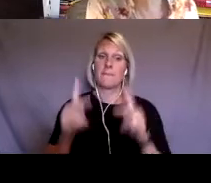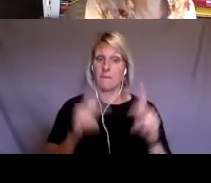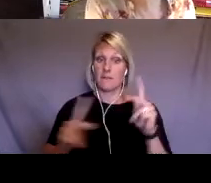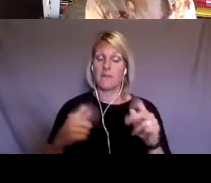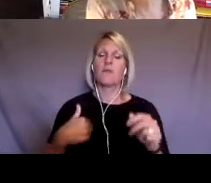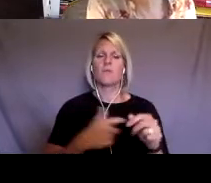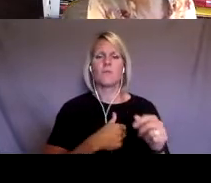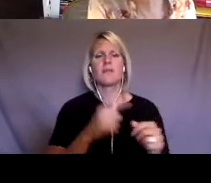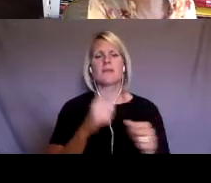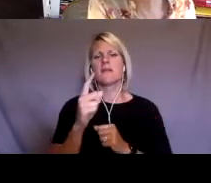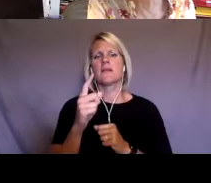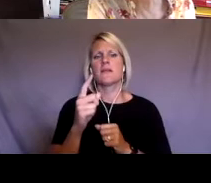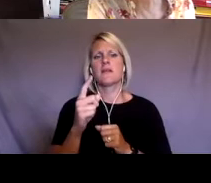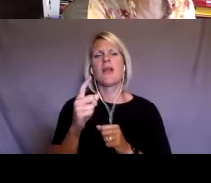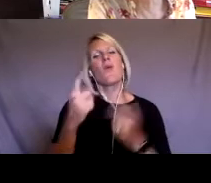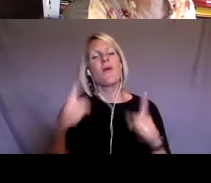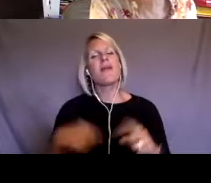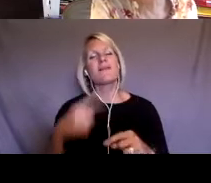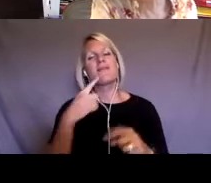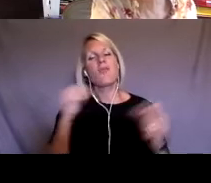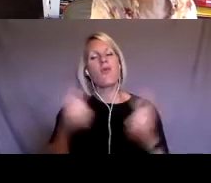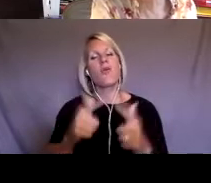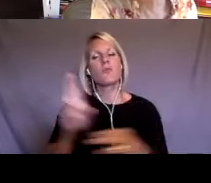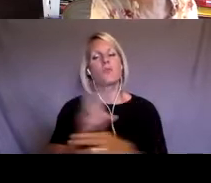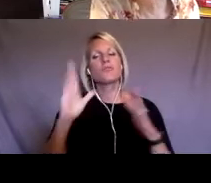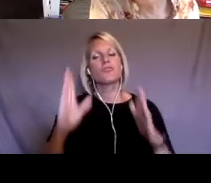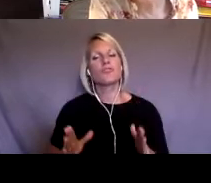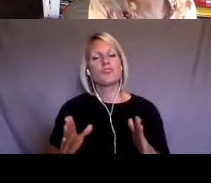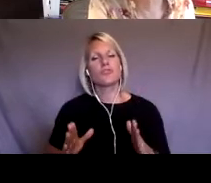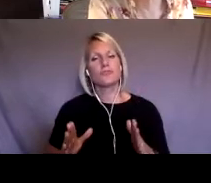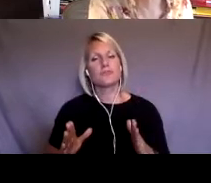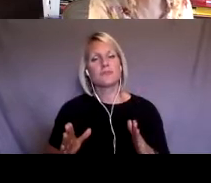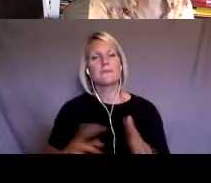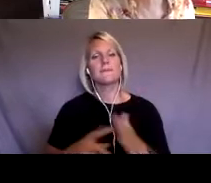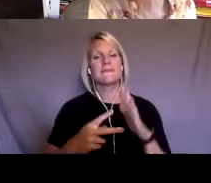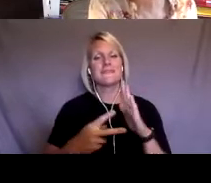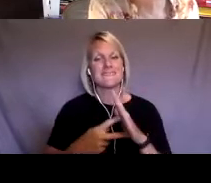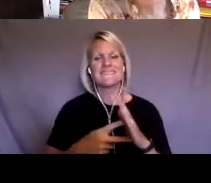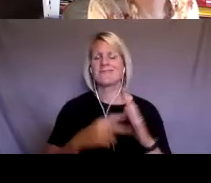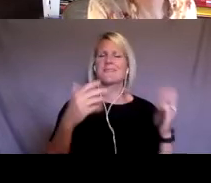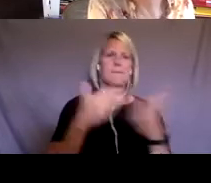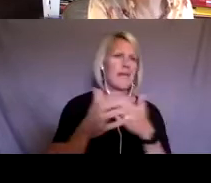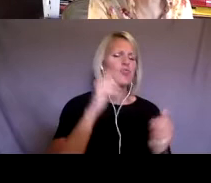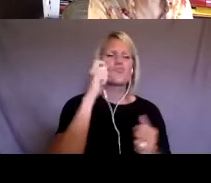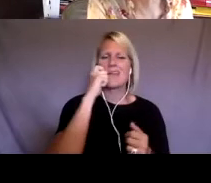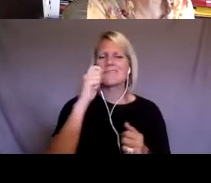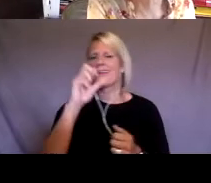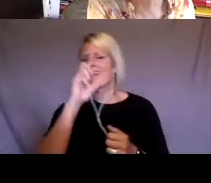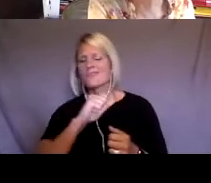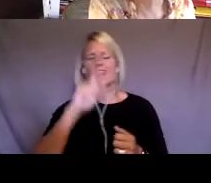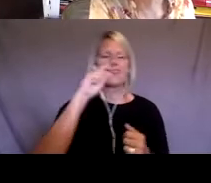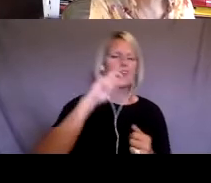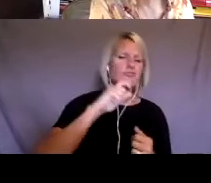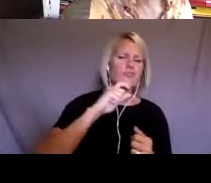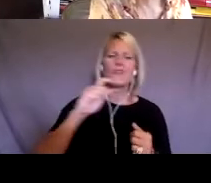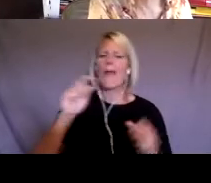and when we mean all users, we mean all users in terms of race and ethnicity, in terms of age, in terms of